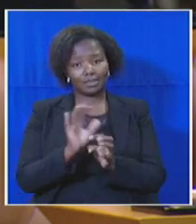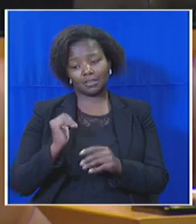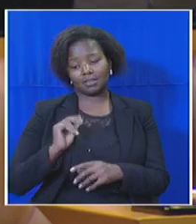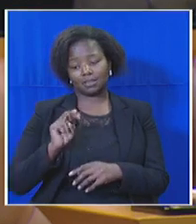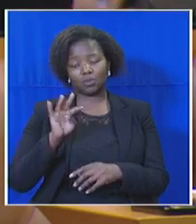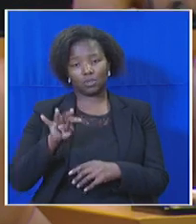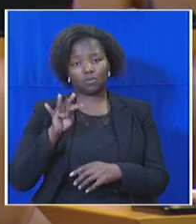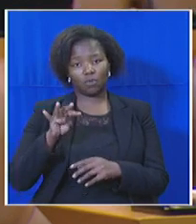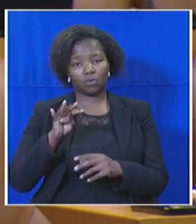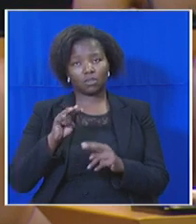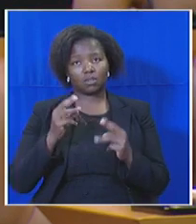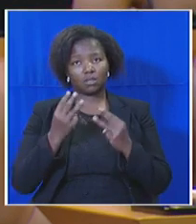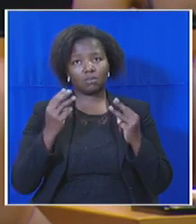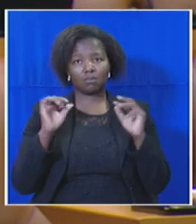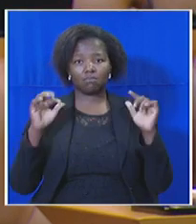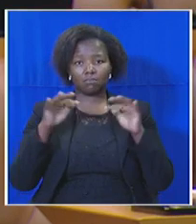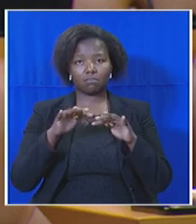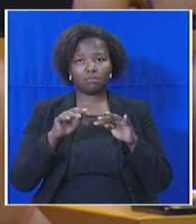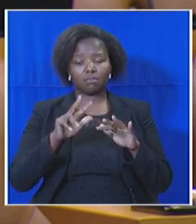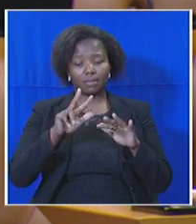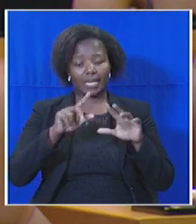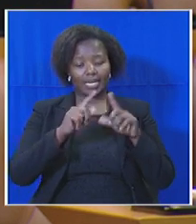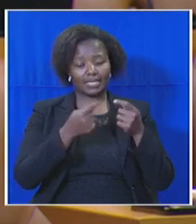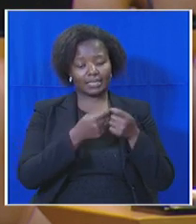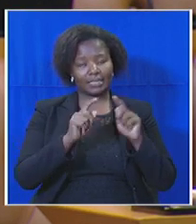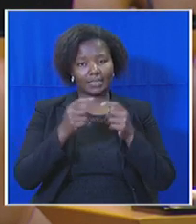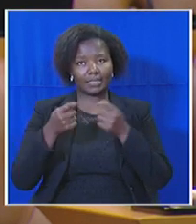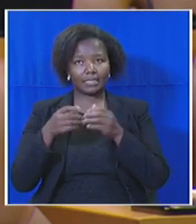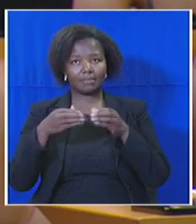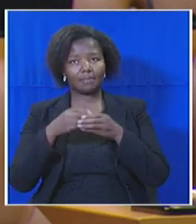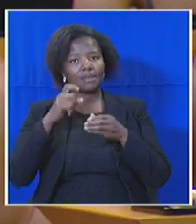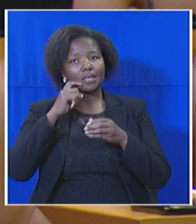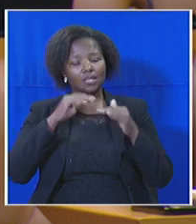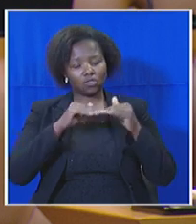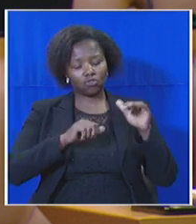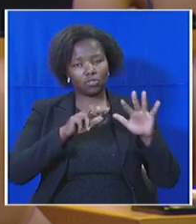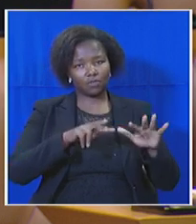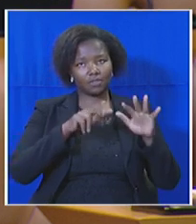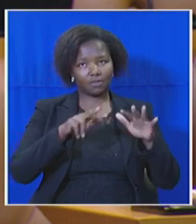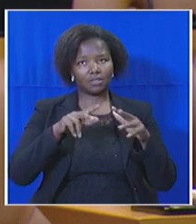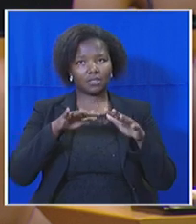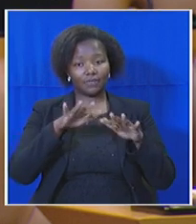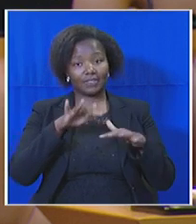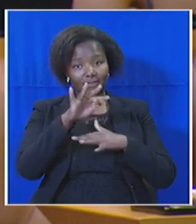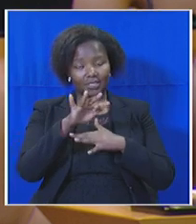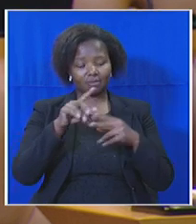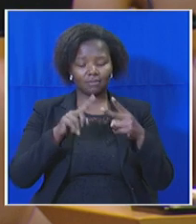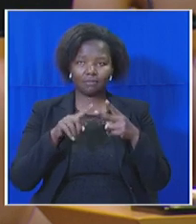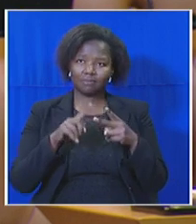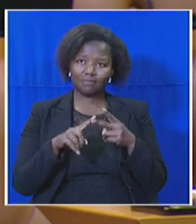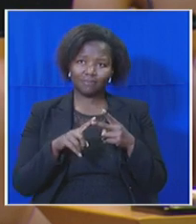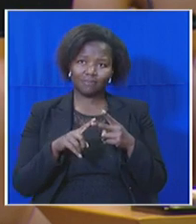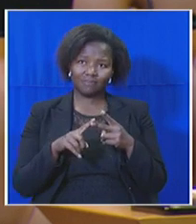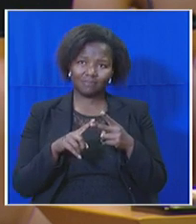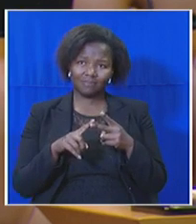attracted over 8 teams of under 15s and senior team club squads